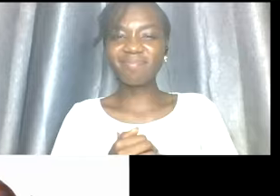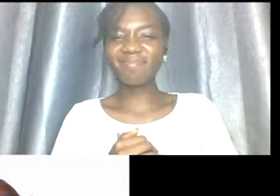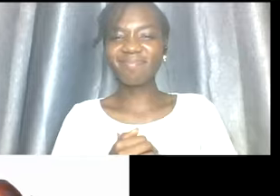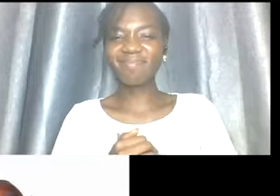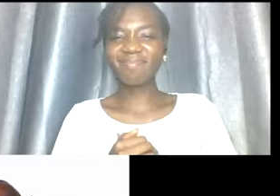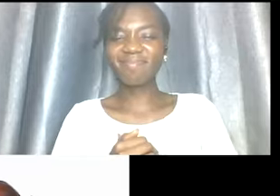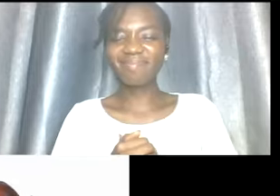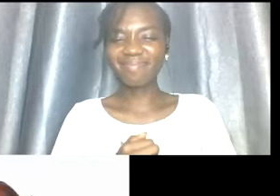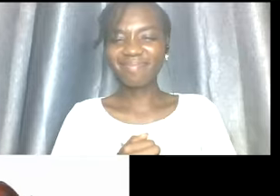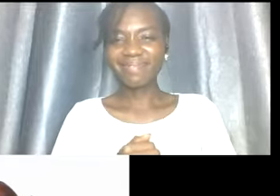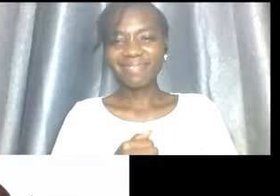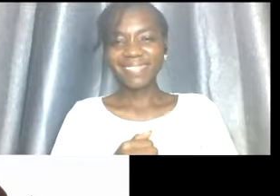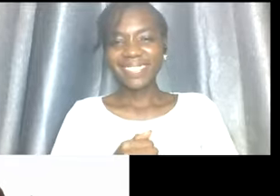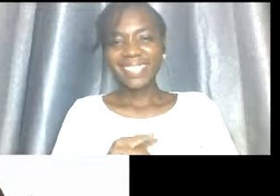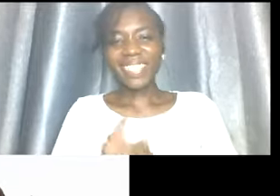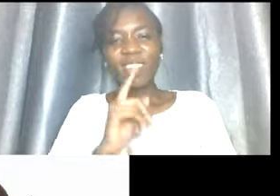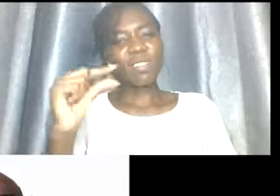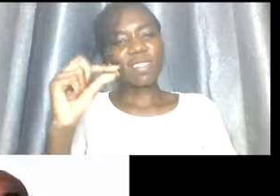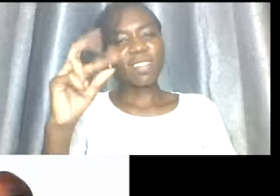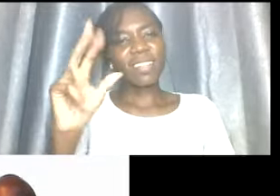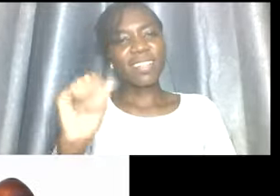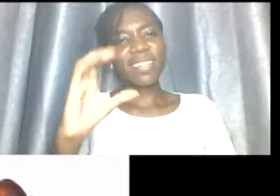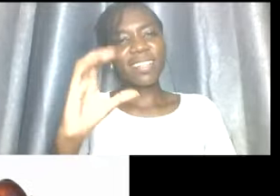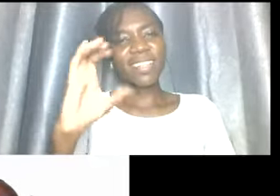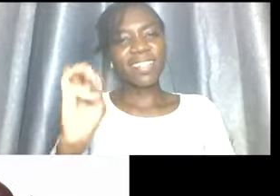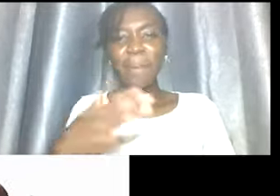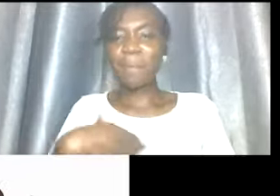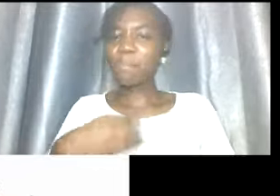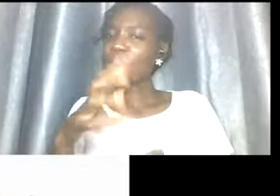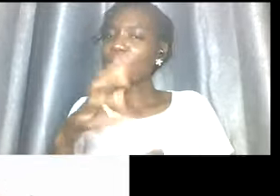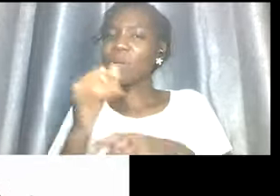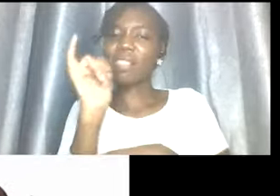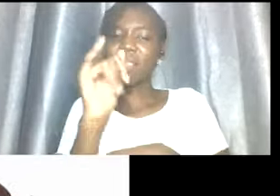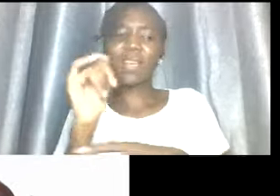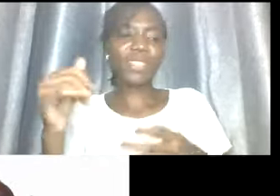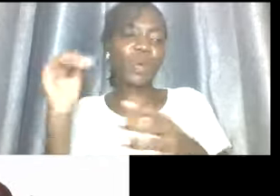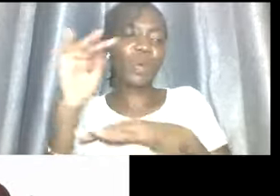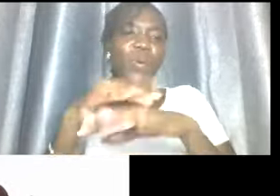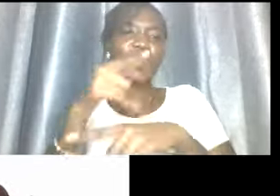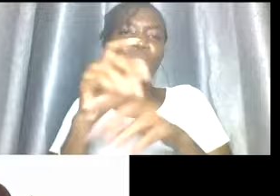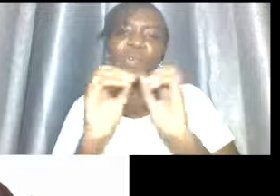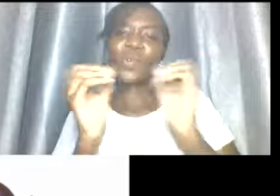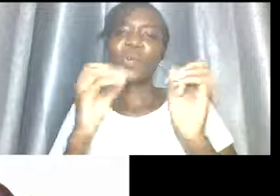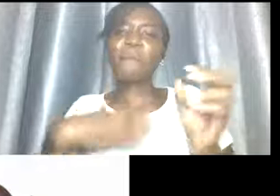yes, Grace, I will not hold that against you. I will not hold that against you, and I will not repeat it.